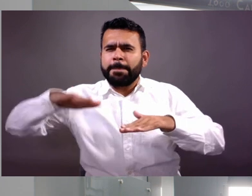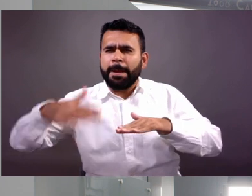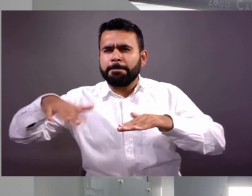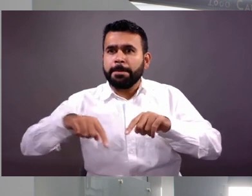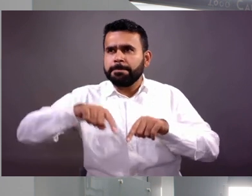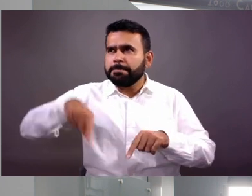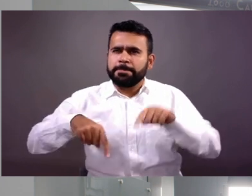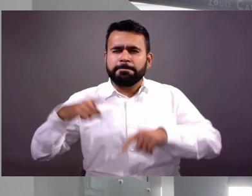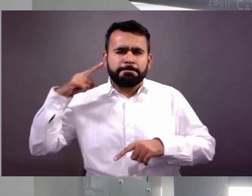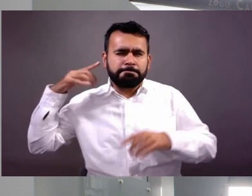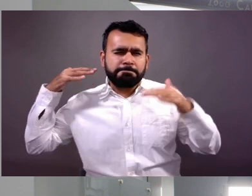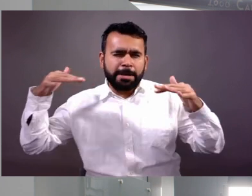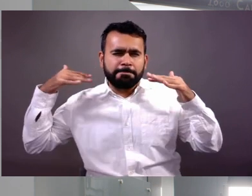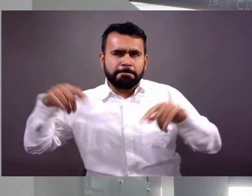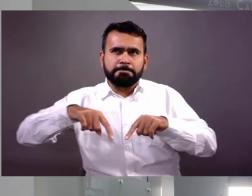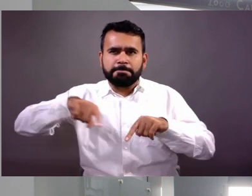Tempo.